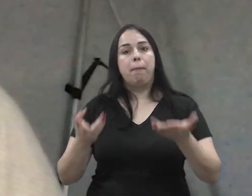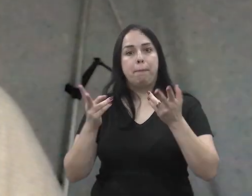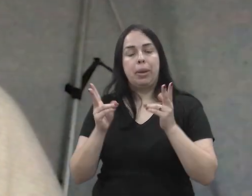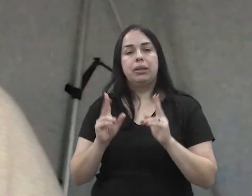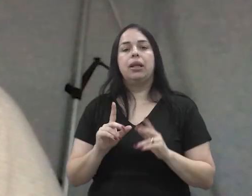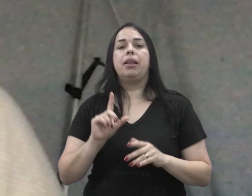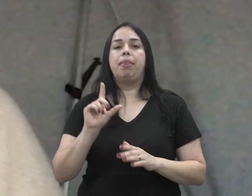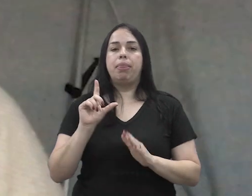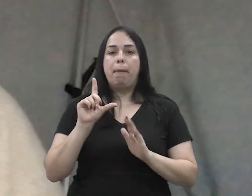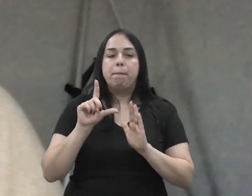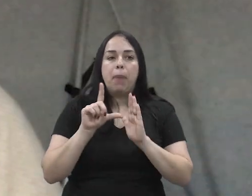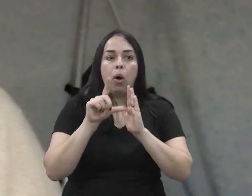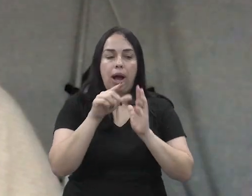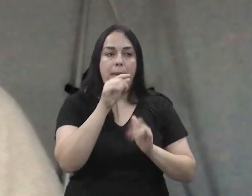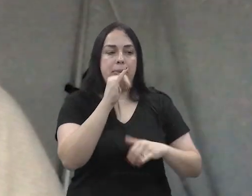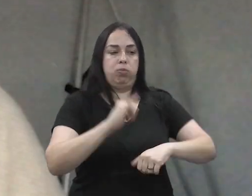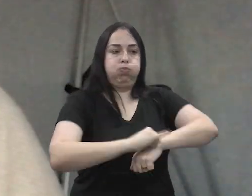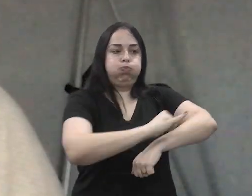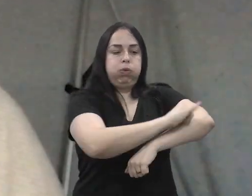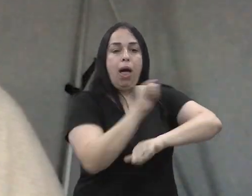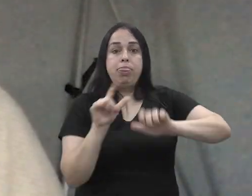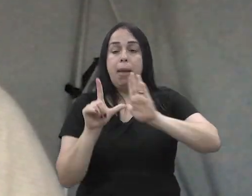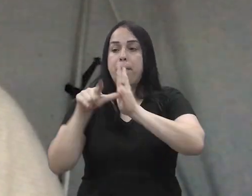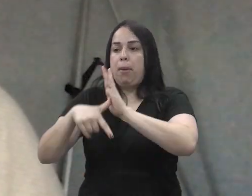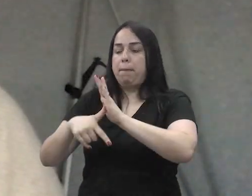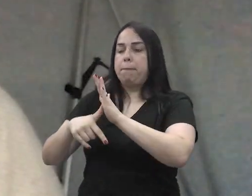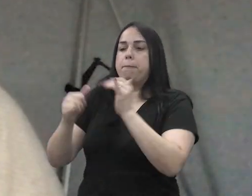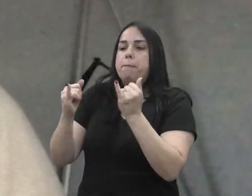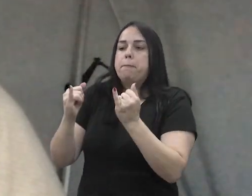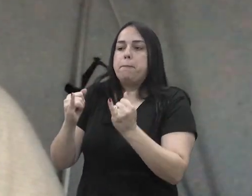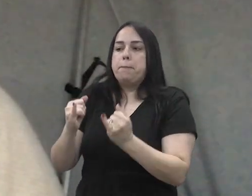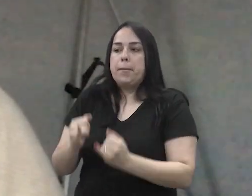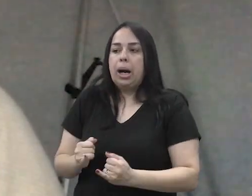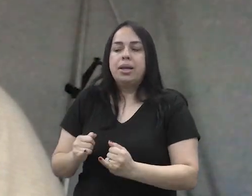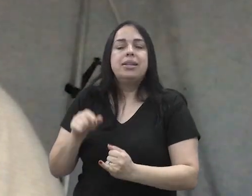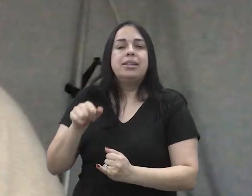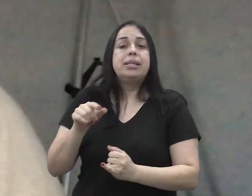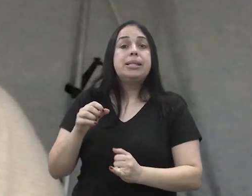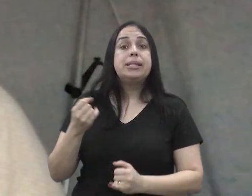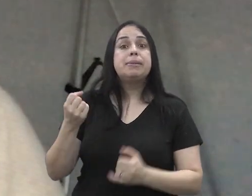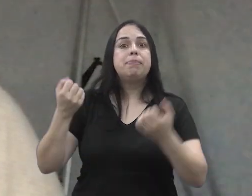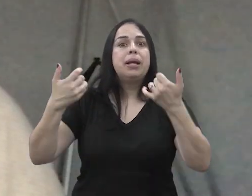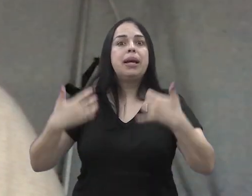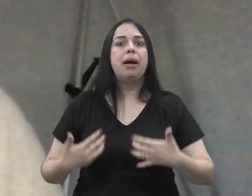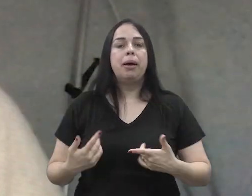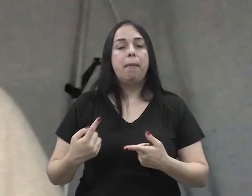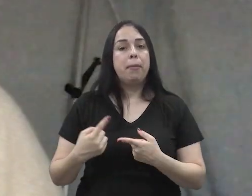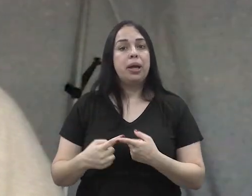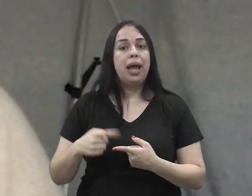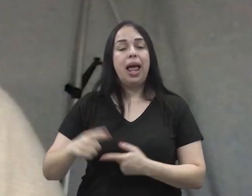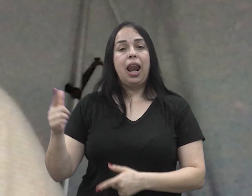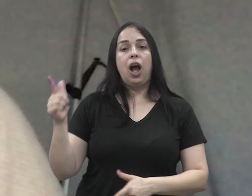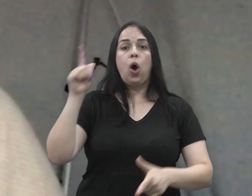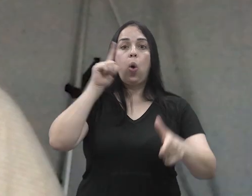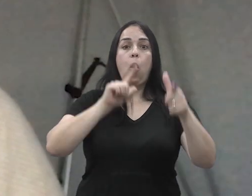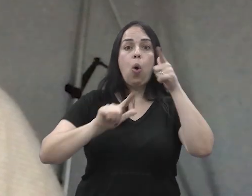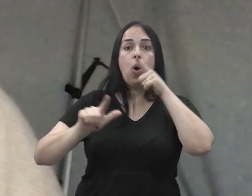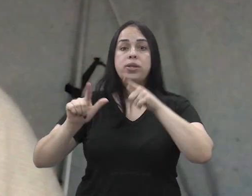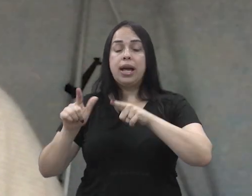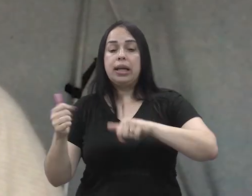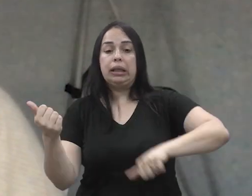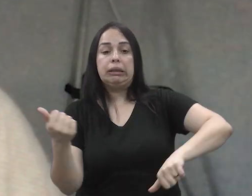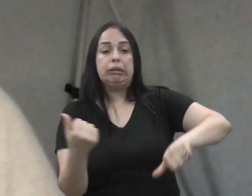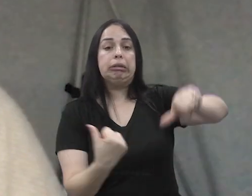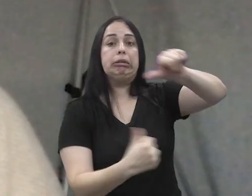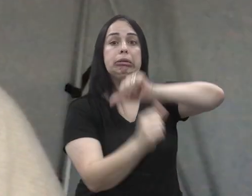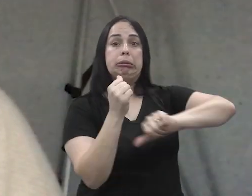This is maintained after weight loss, and somehow this can explain the faster response to